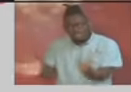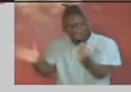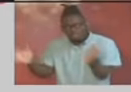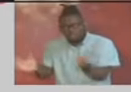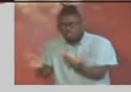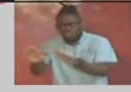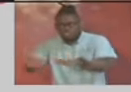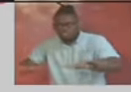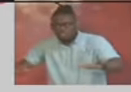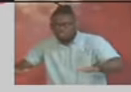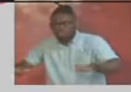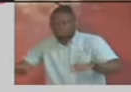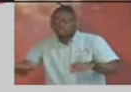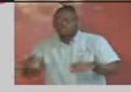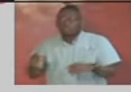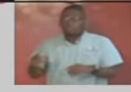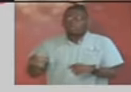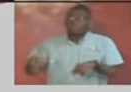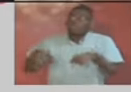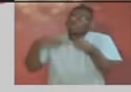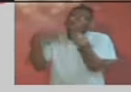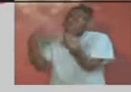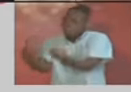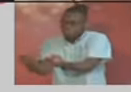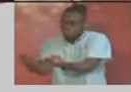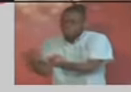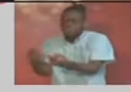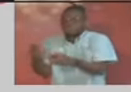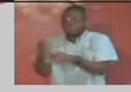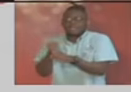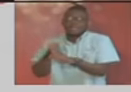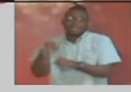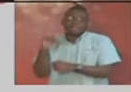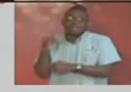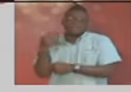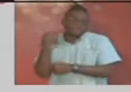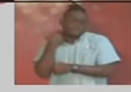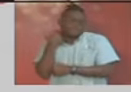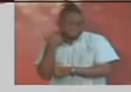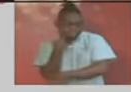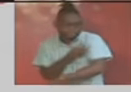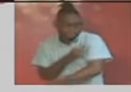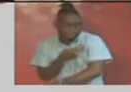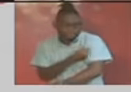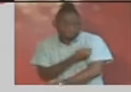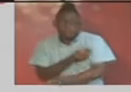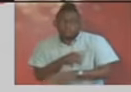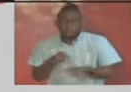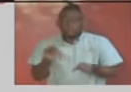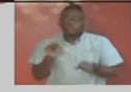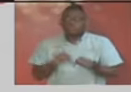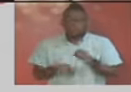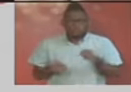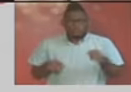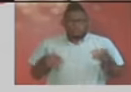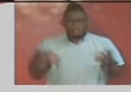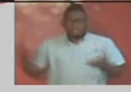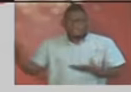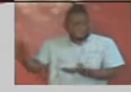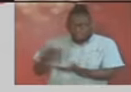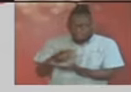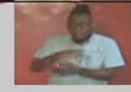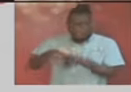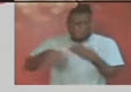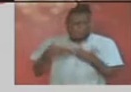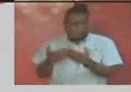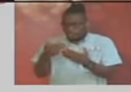put strategies in place so that we can get that number up as quickly as possible. And what they did is they actually pulled the notes of those individuals that would have